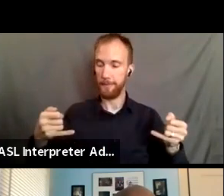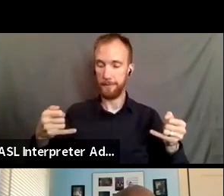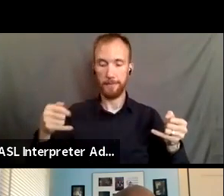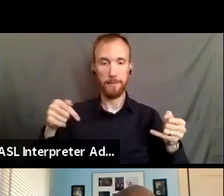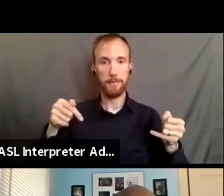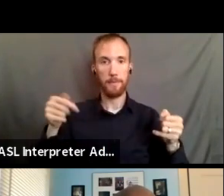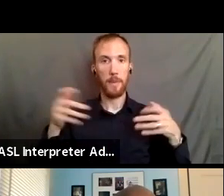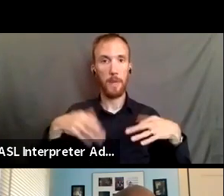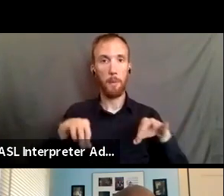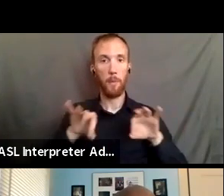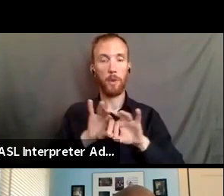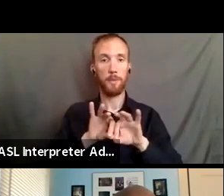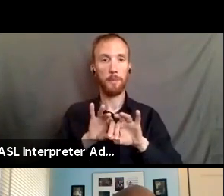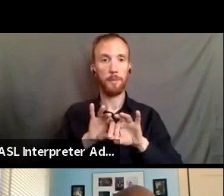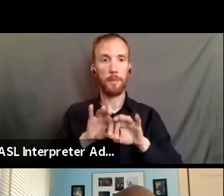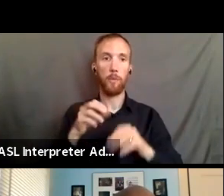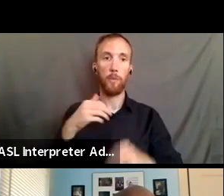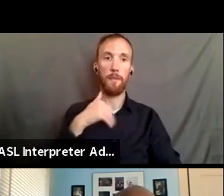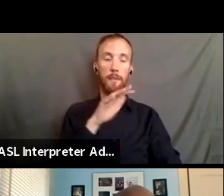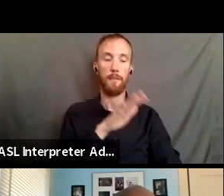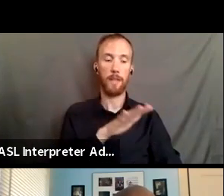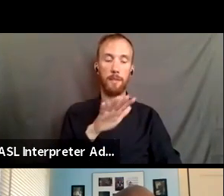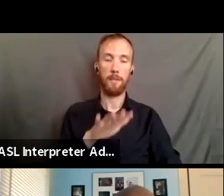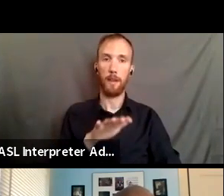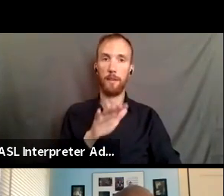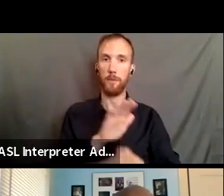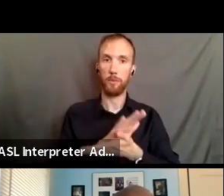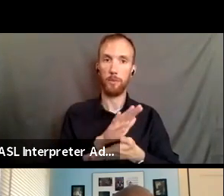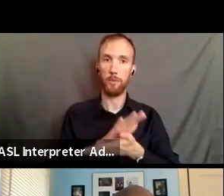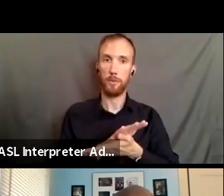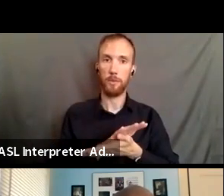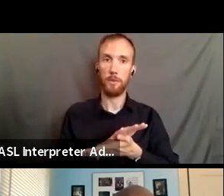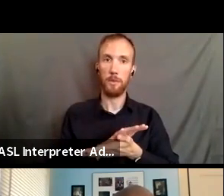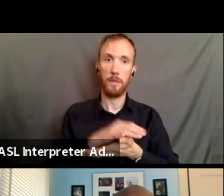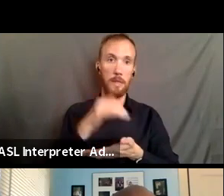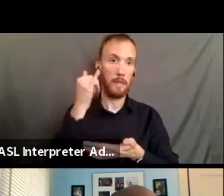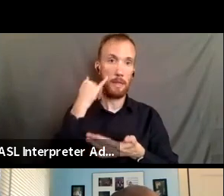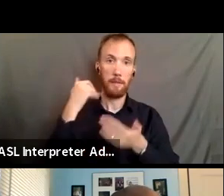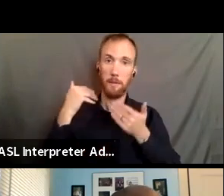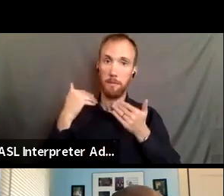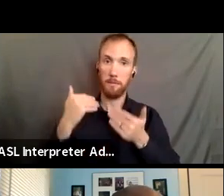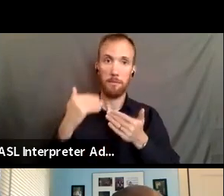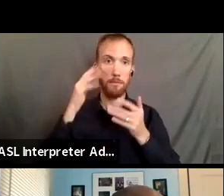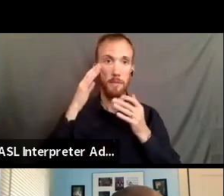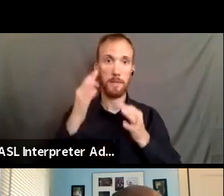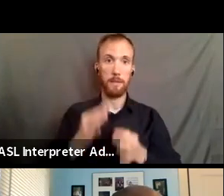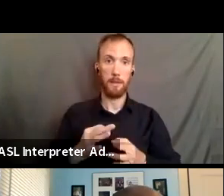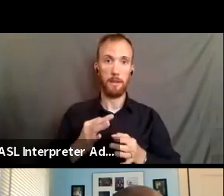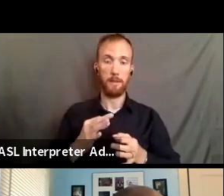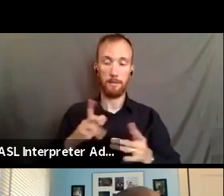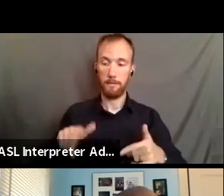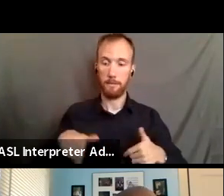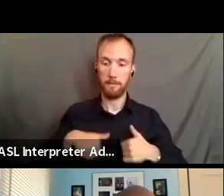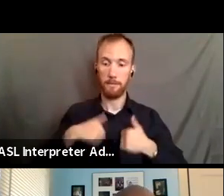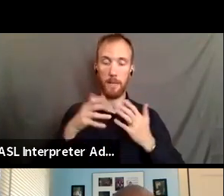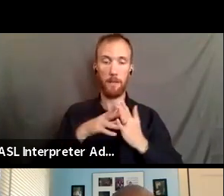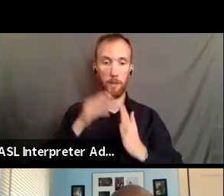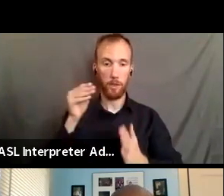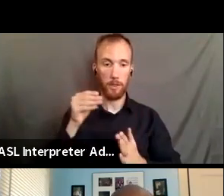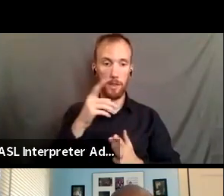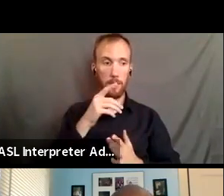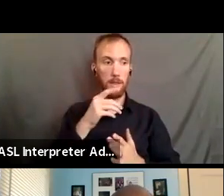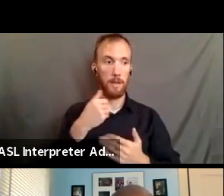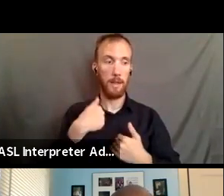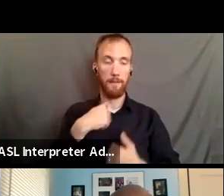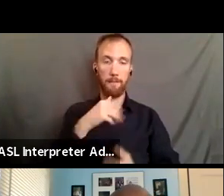55 schools that if there is in-person learning in some way this year that are using sros to